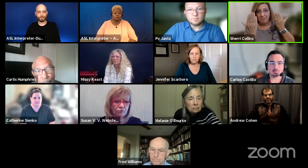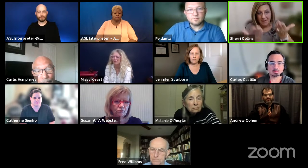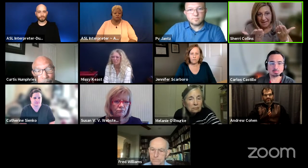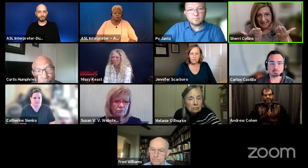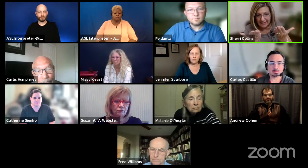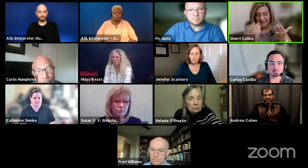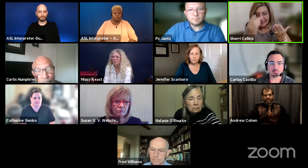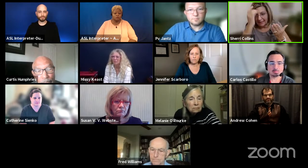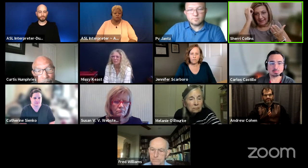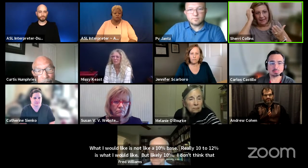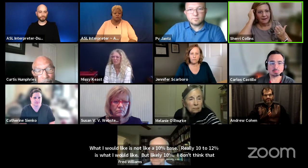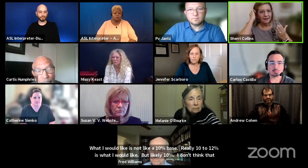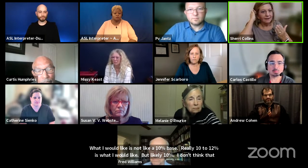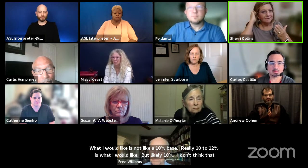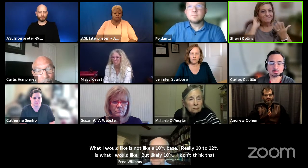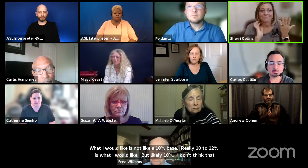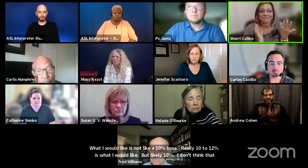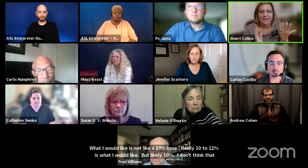had submitted,